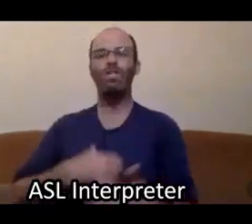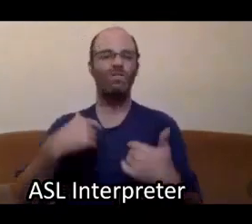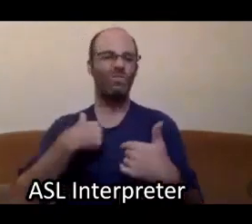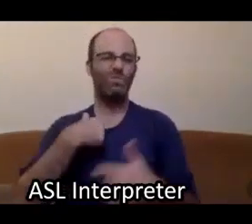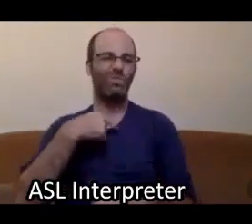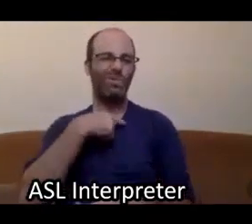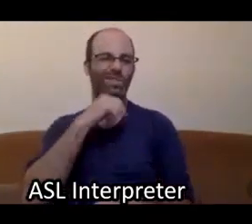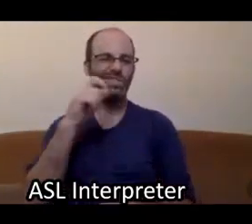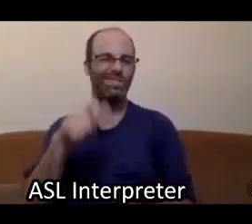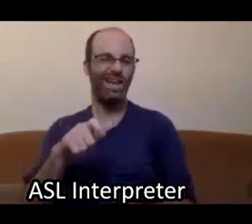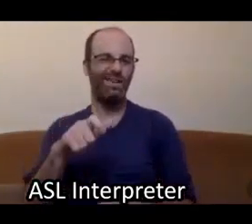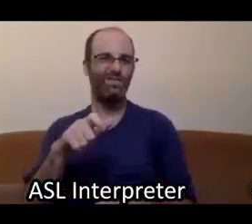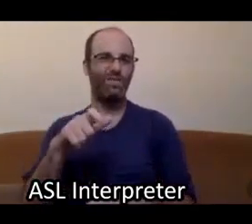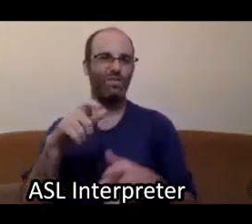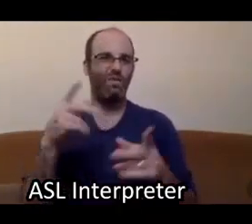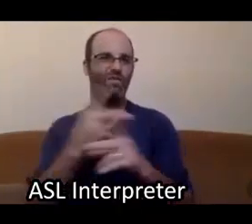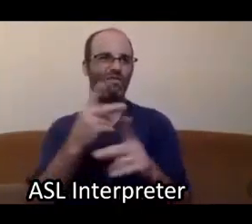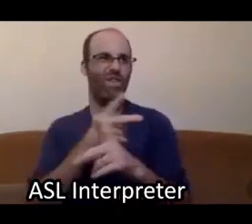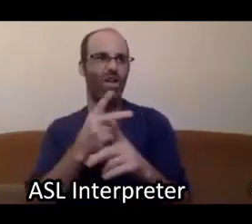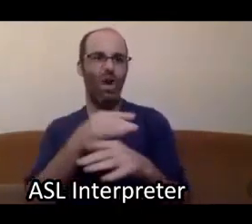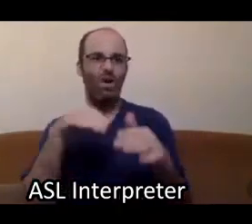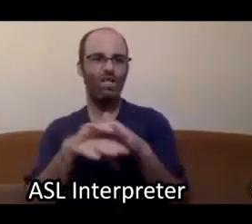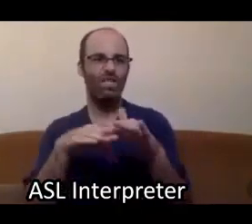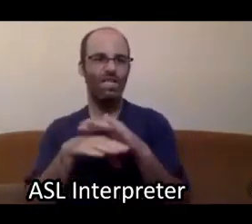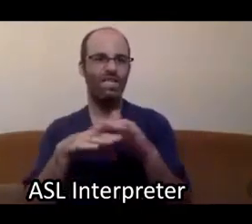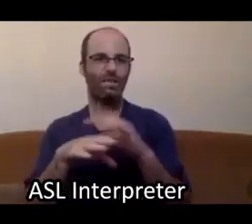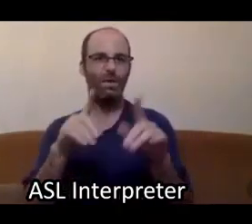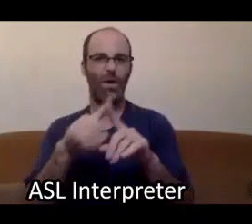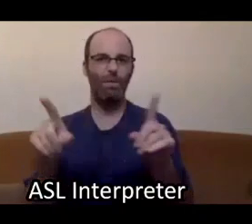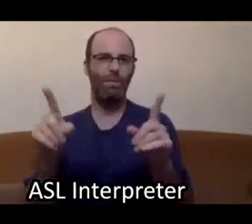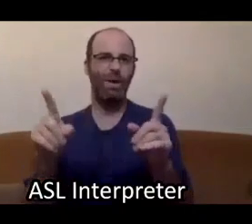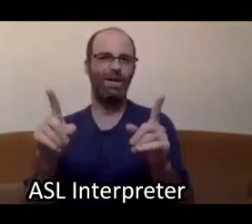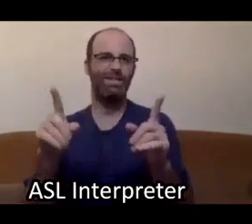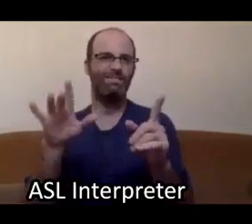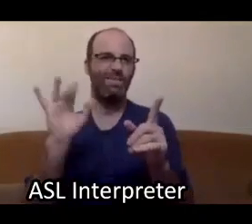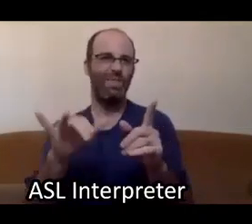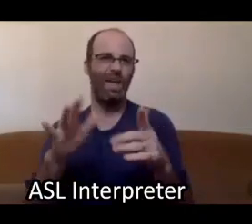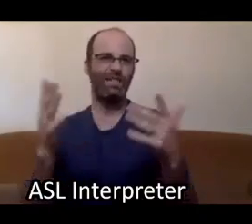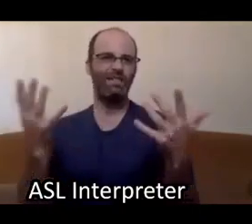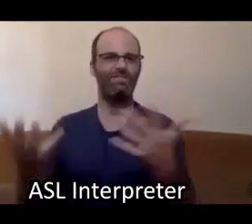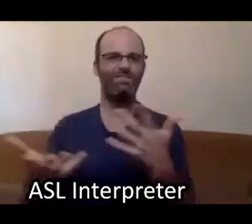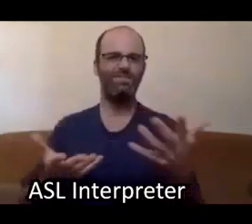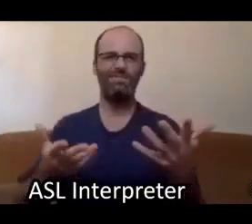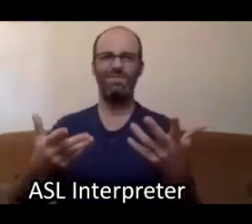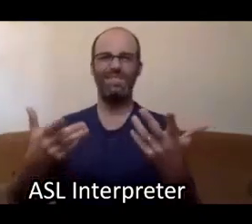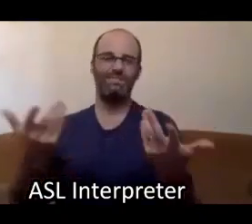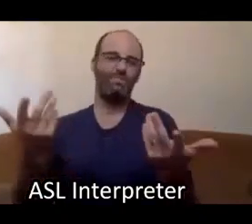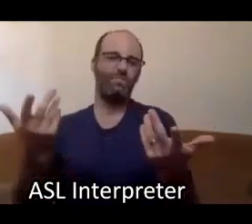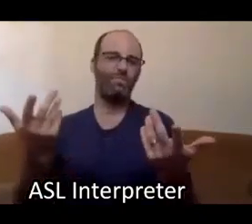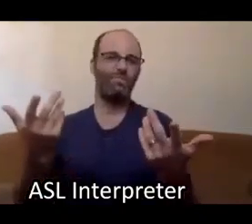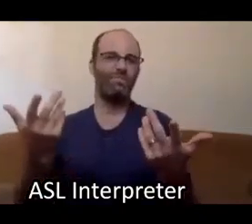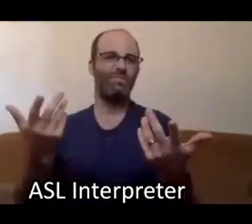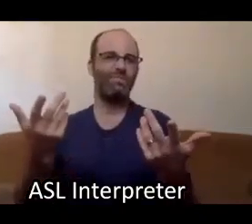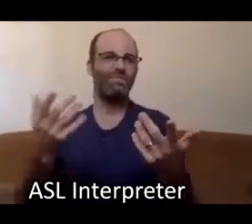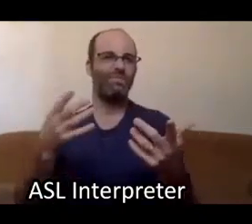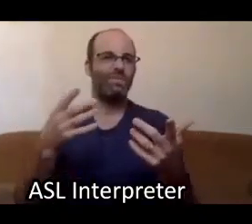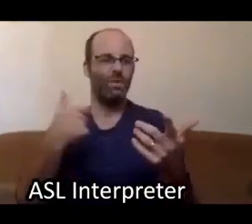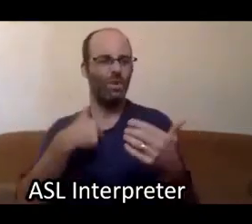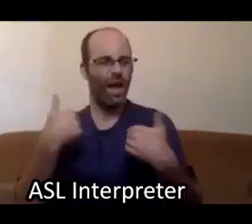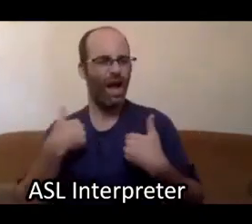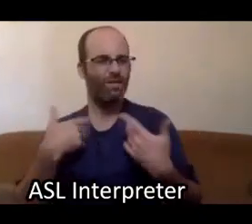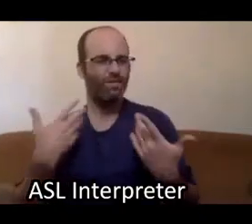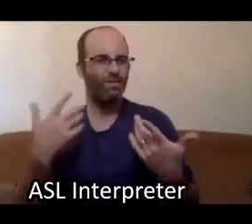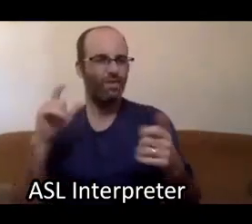the obvious, I think. It's a very, very woolly, roundabout answer to the question. I hope that was